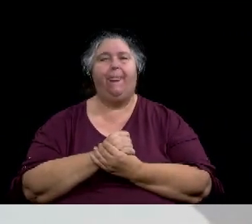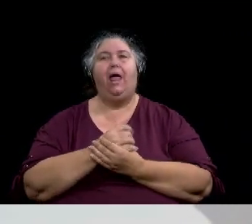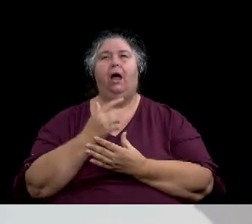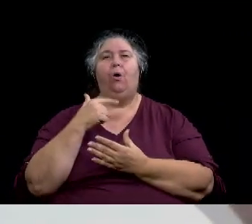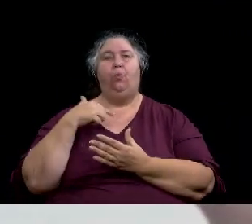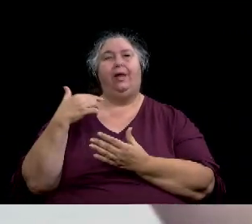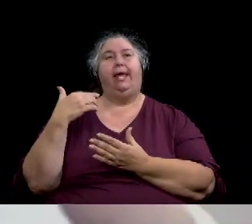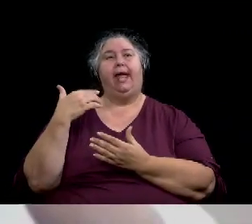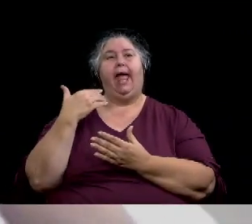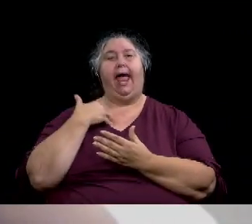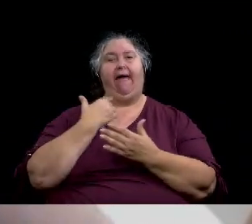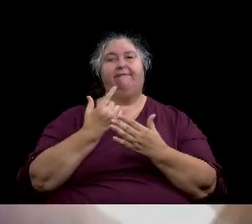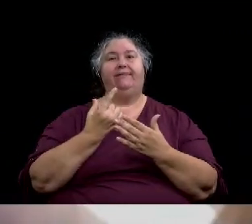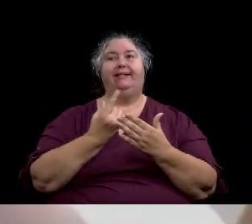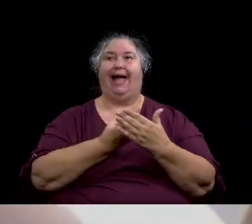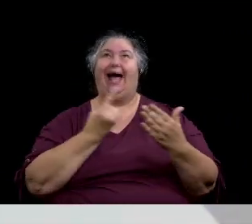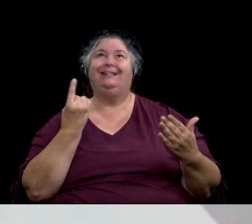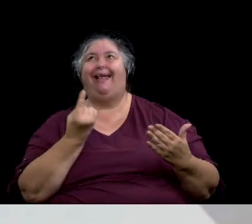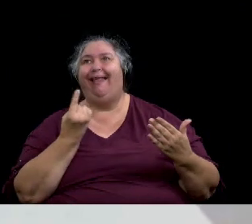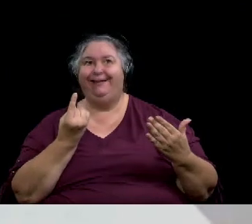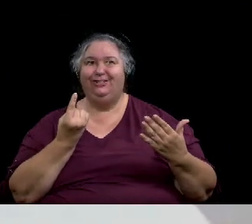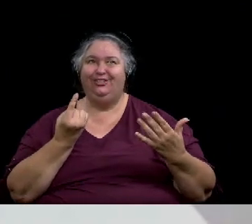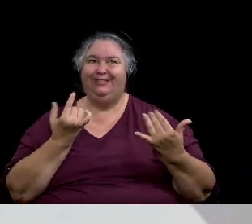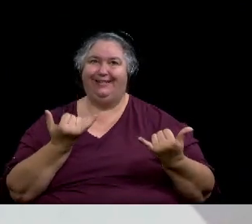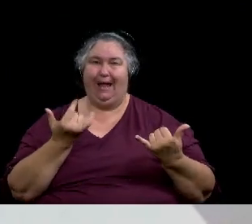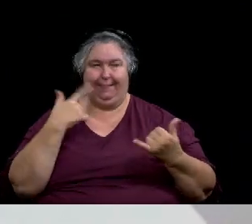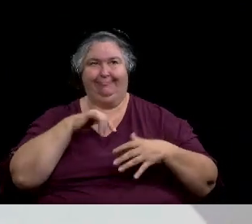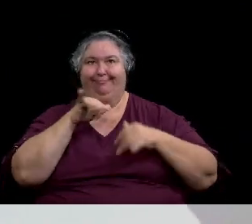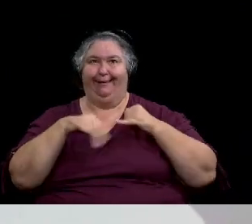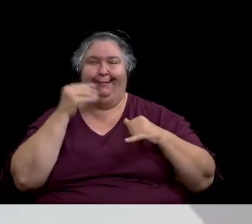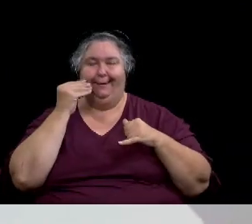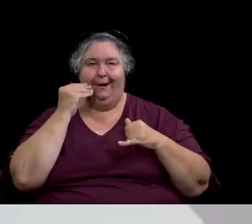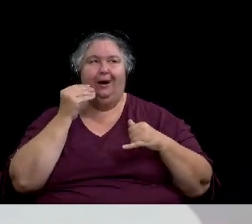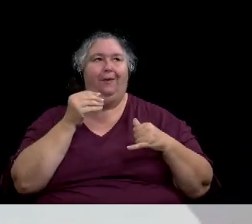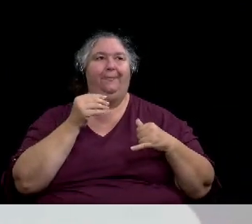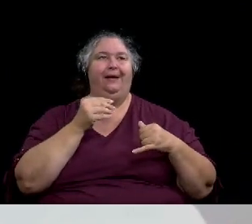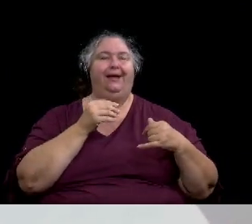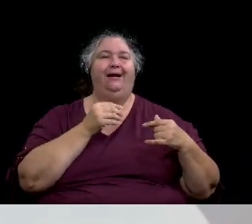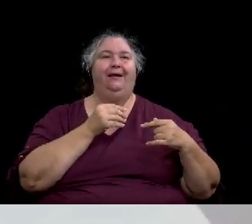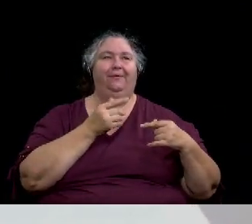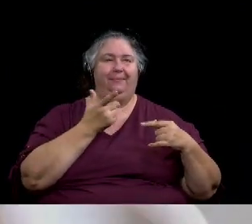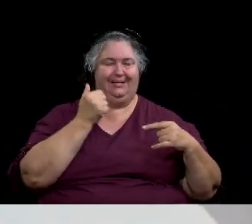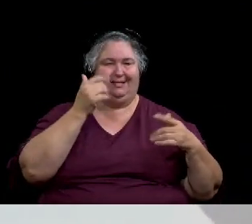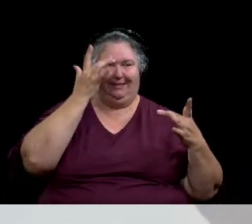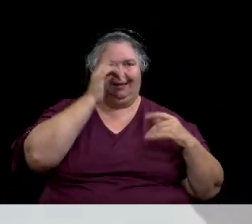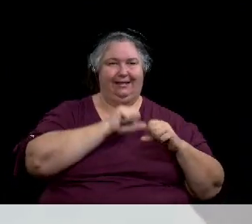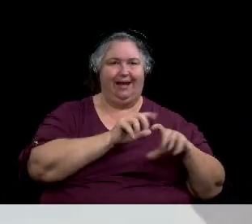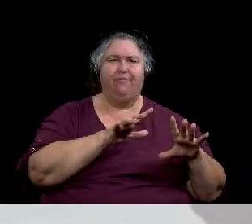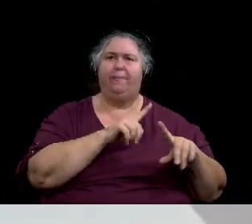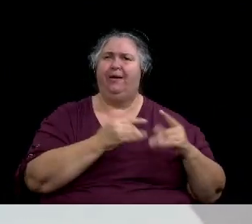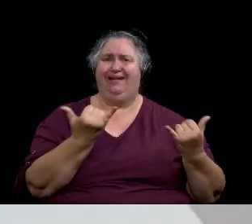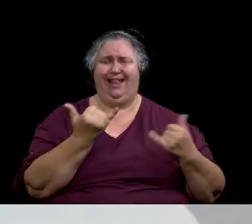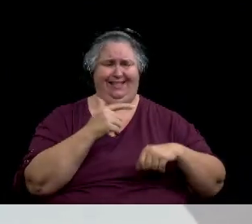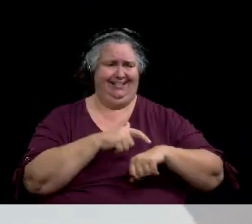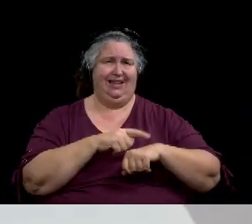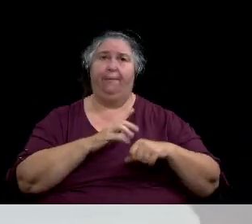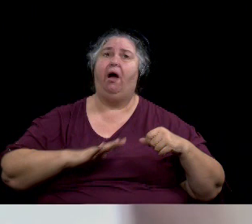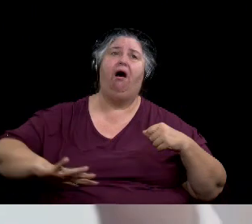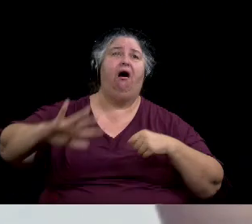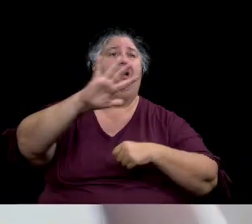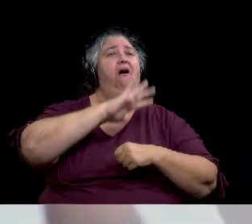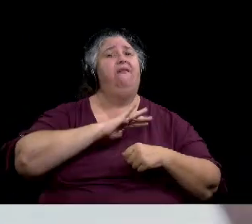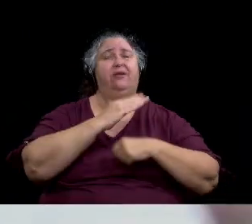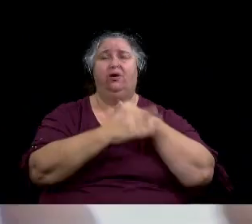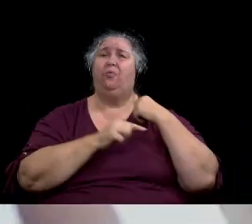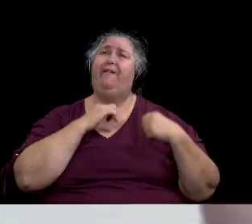the isolation and pain that comes from the pandemic, but we're in a time right now across the country where we're